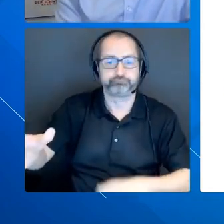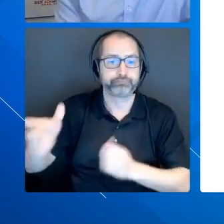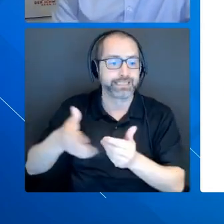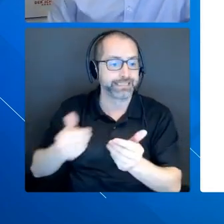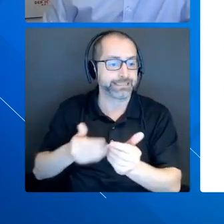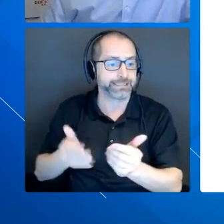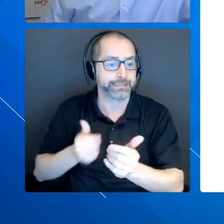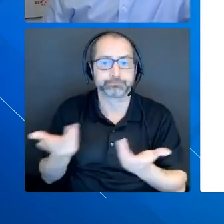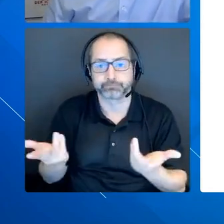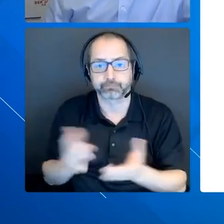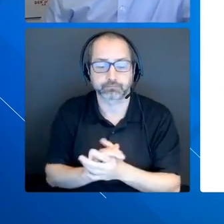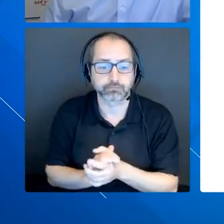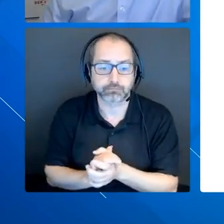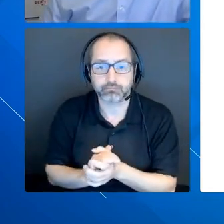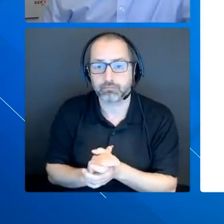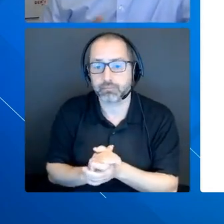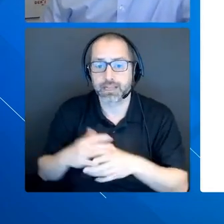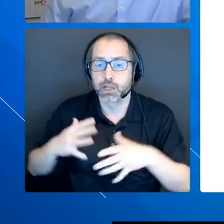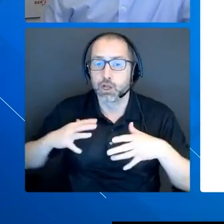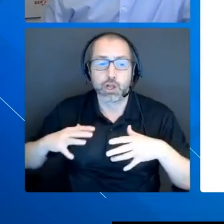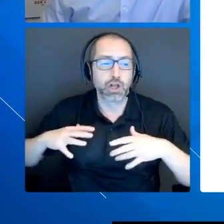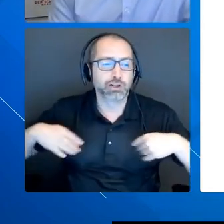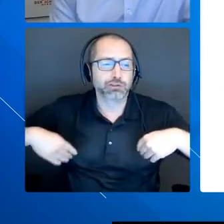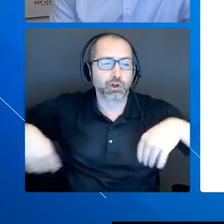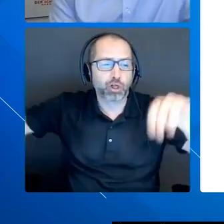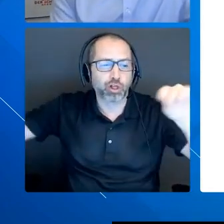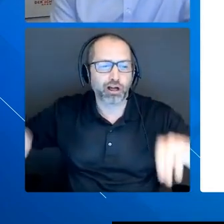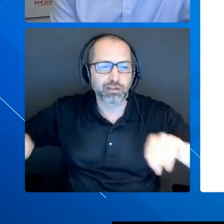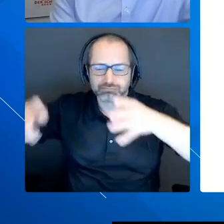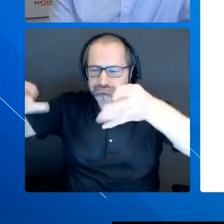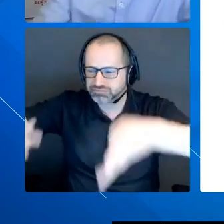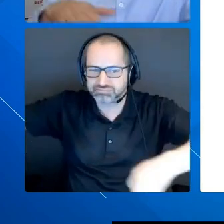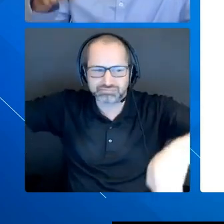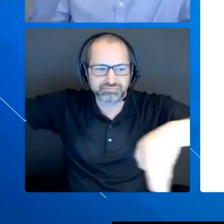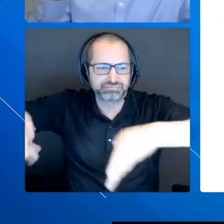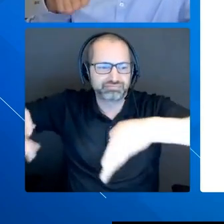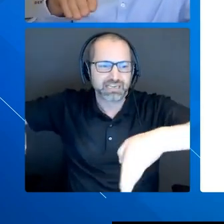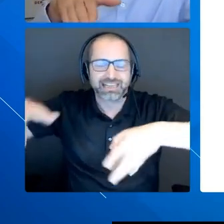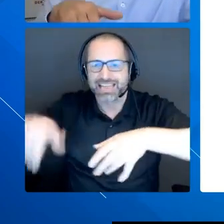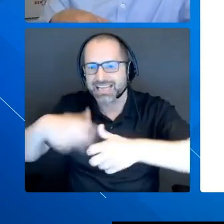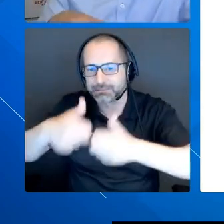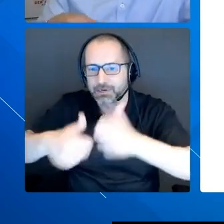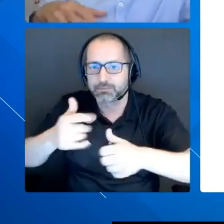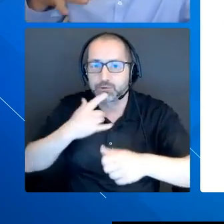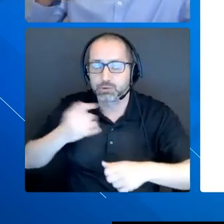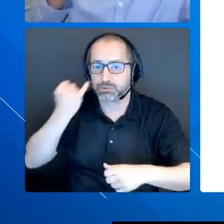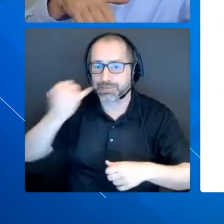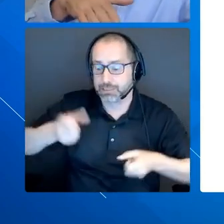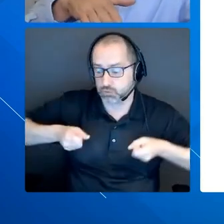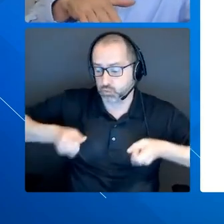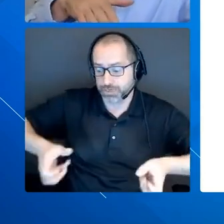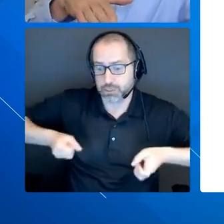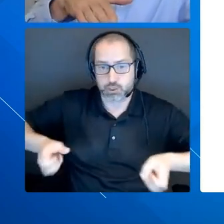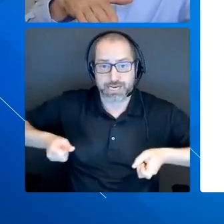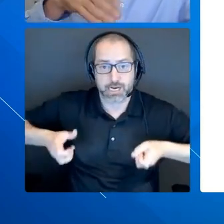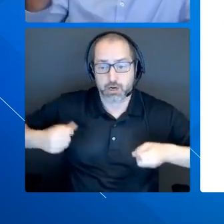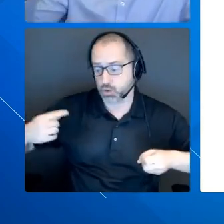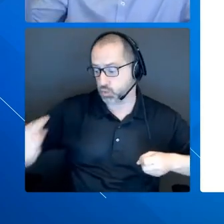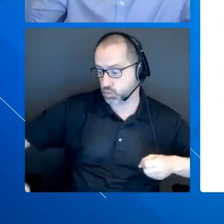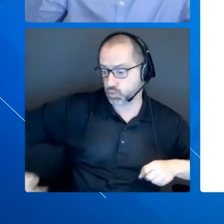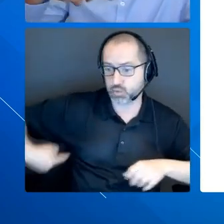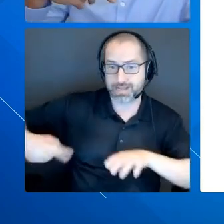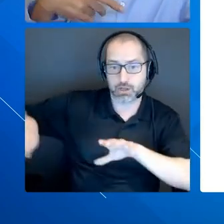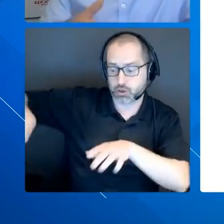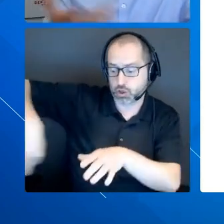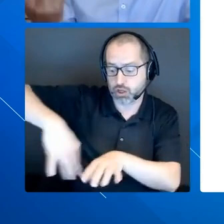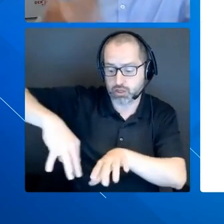on. Tablecloths are also a problem. Imagine somebody wheelchair rolls by or goes to roll up to one of these. The wheel hits the